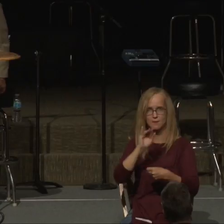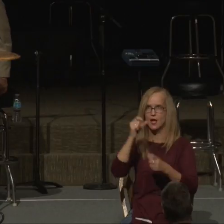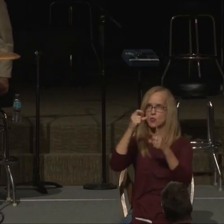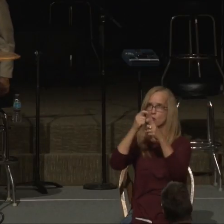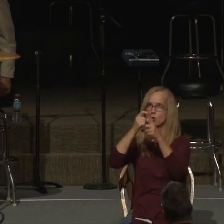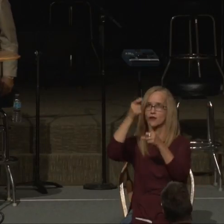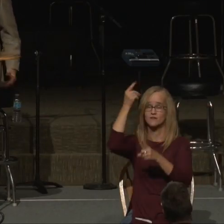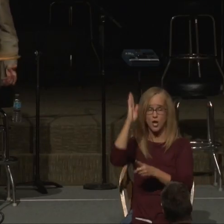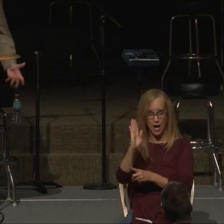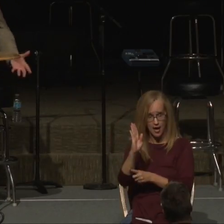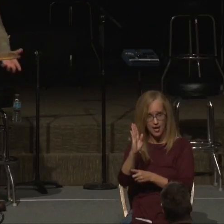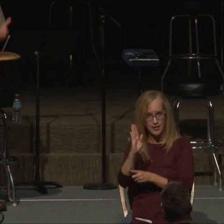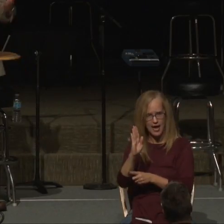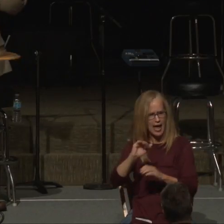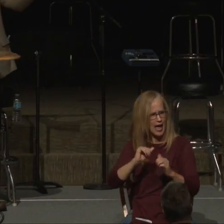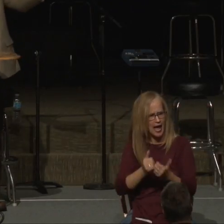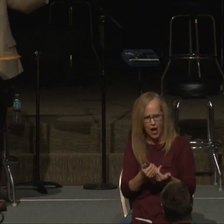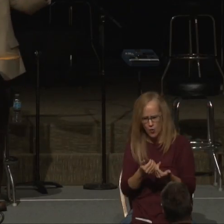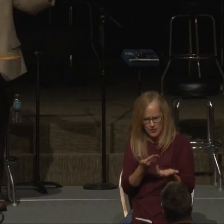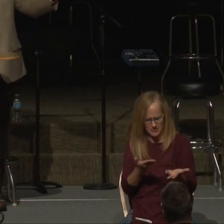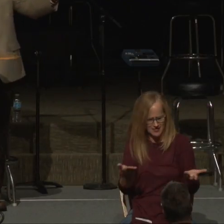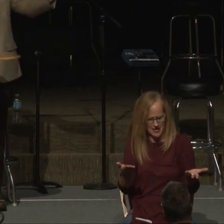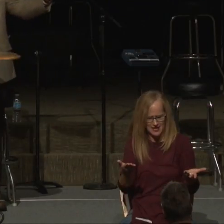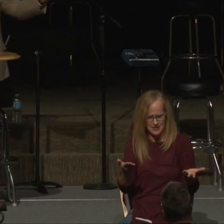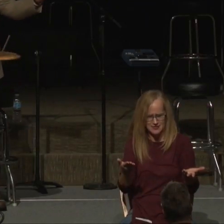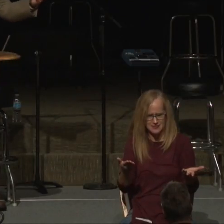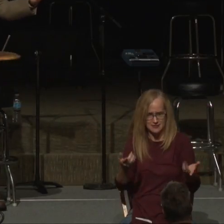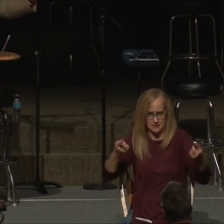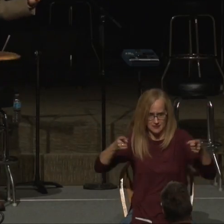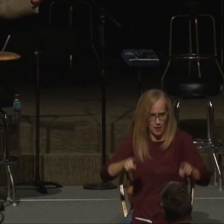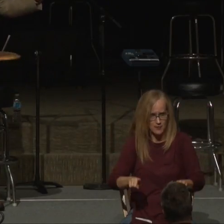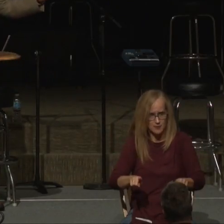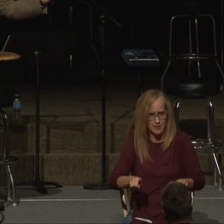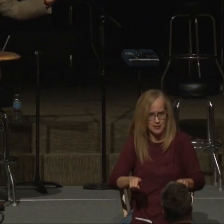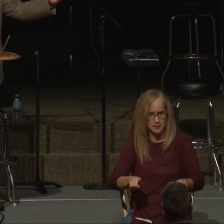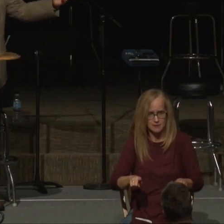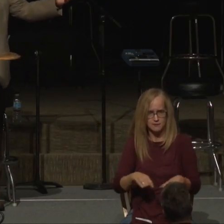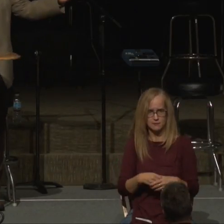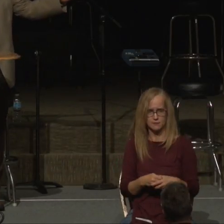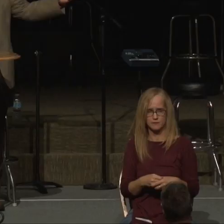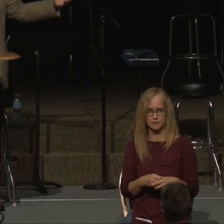God." How did things come to be?